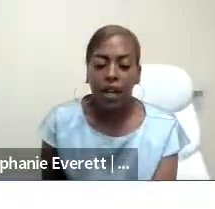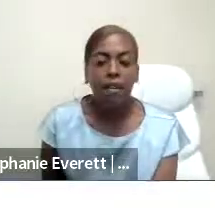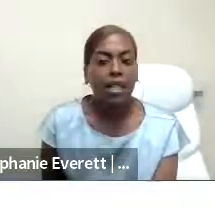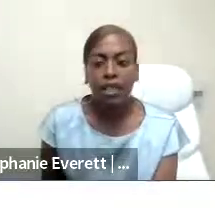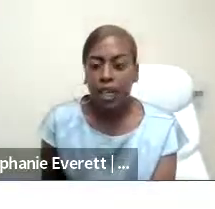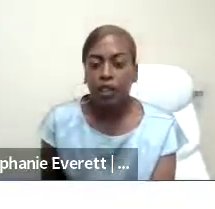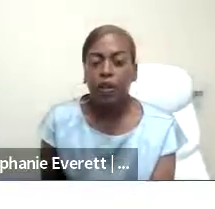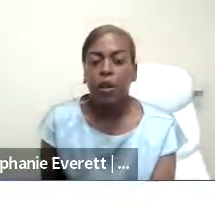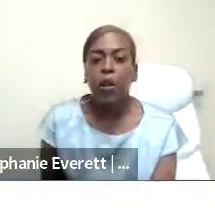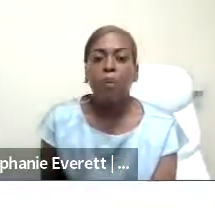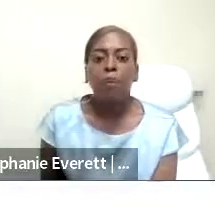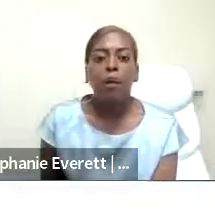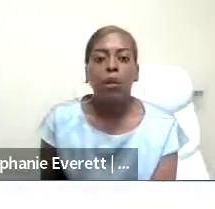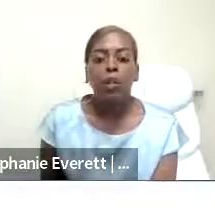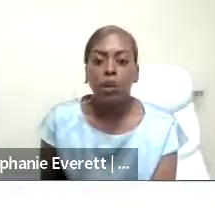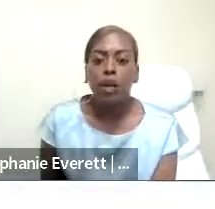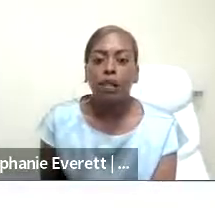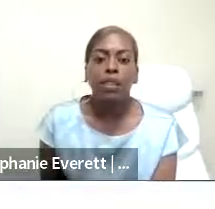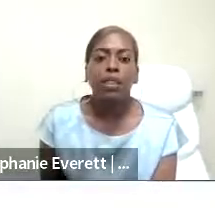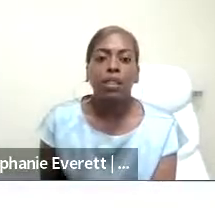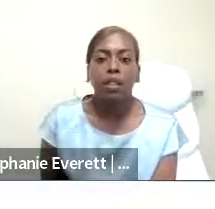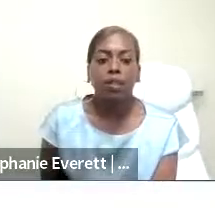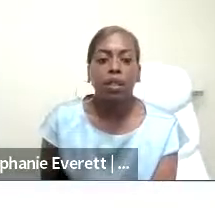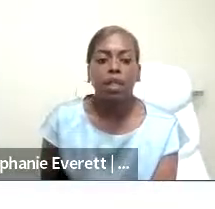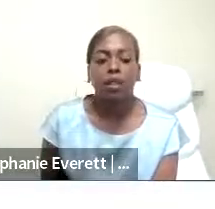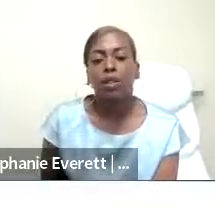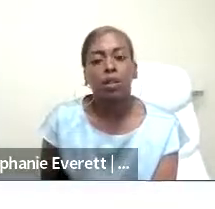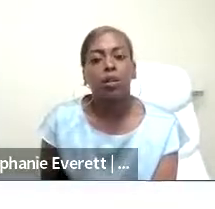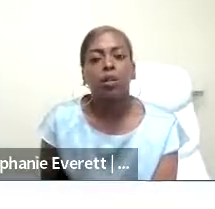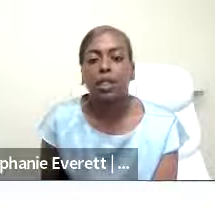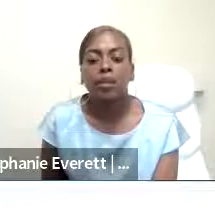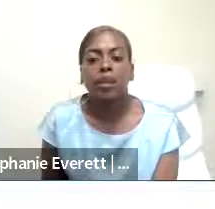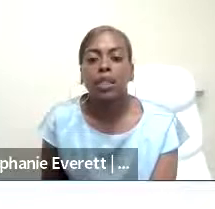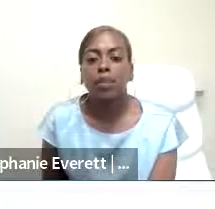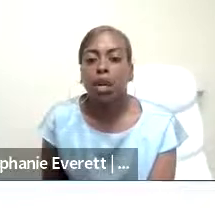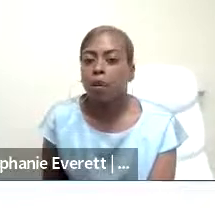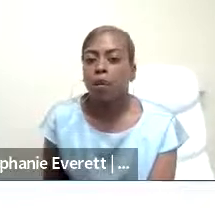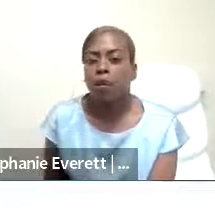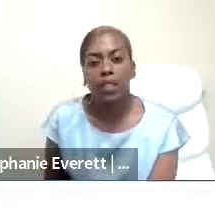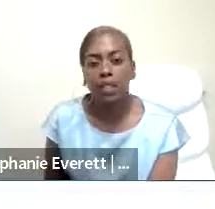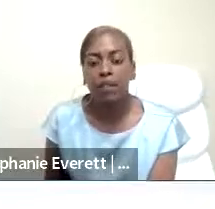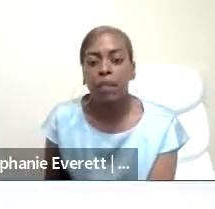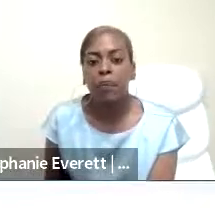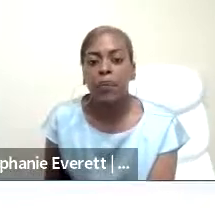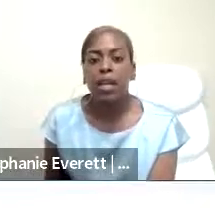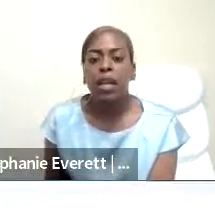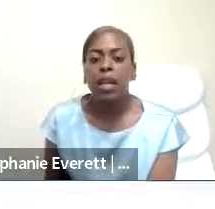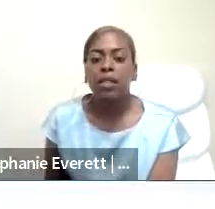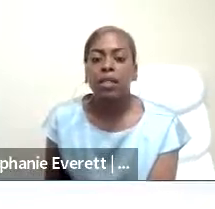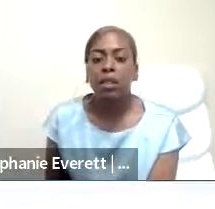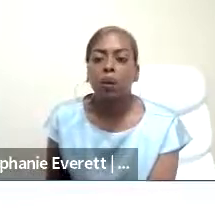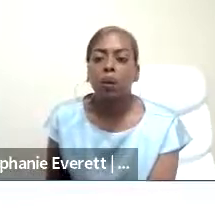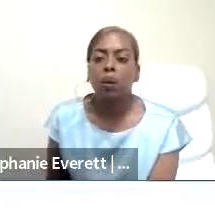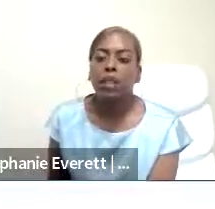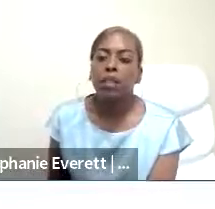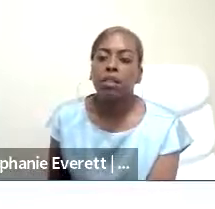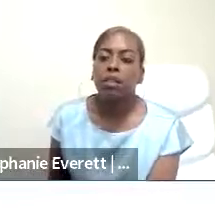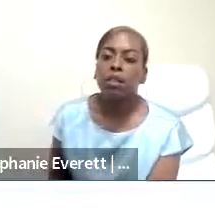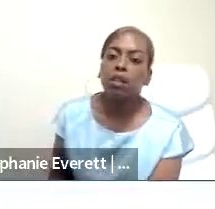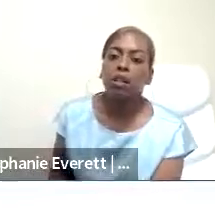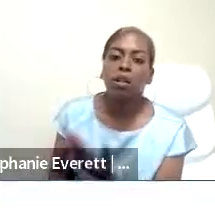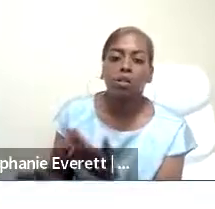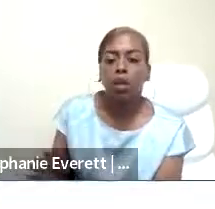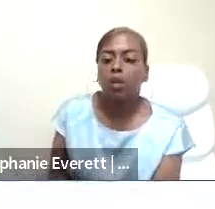as defined by statute, but we do have to send our complaints to Boston Police Department when we receive them. And so